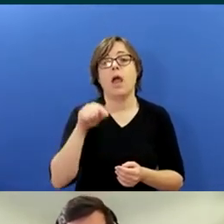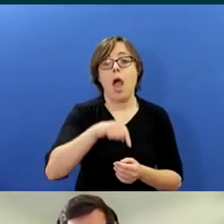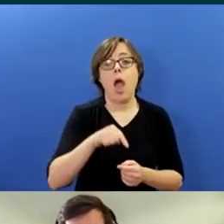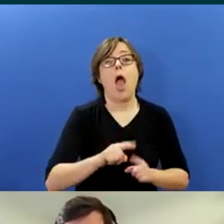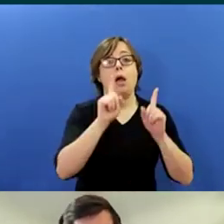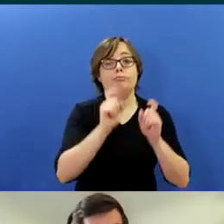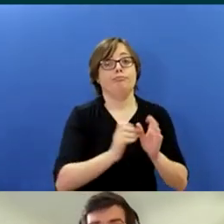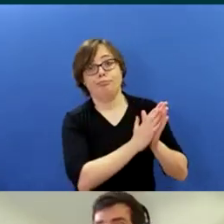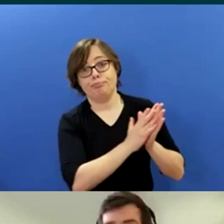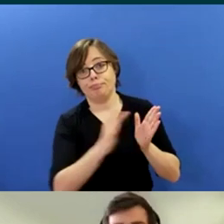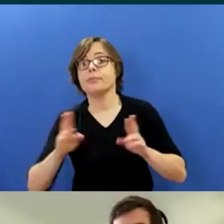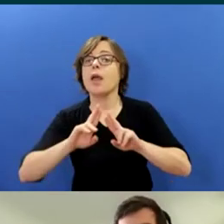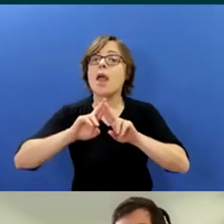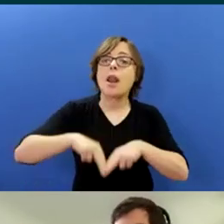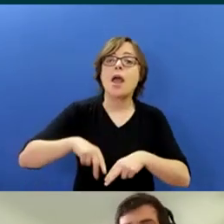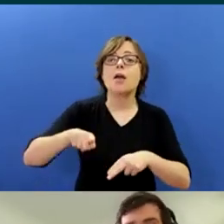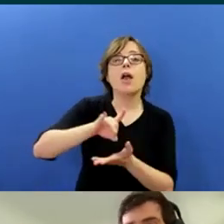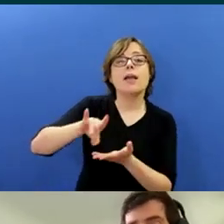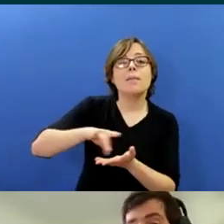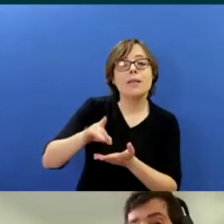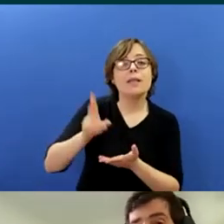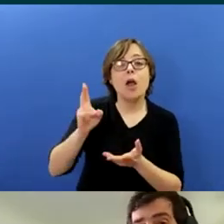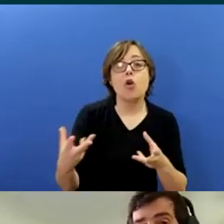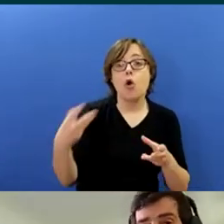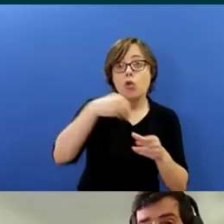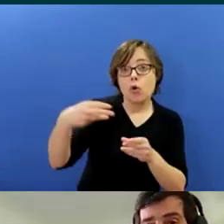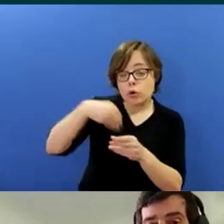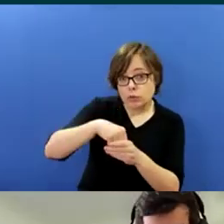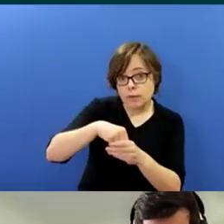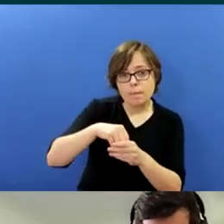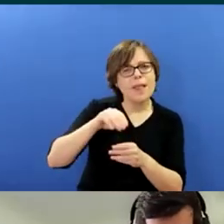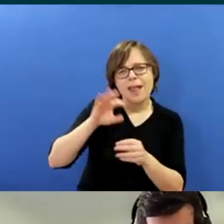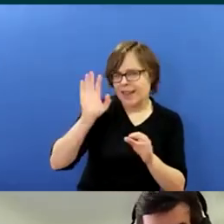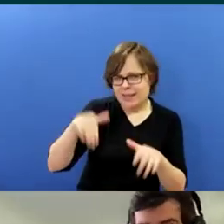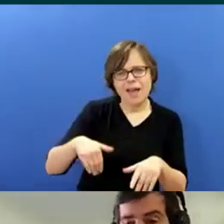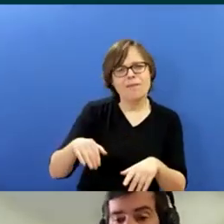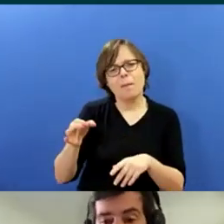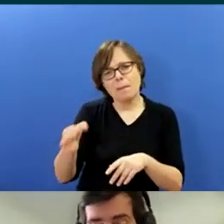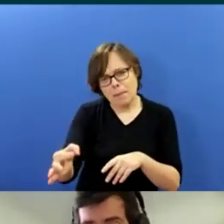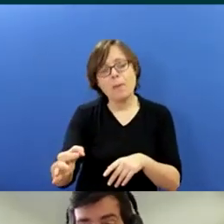municipalities have joined, including some smaller communities also.